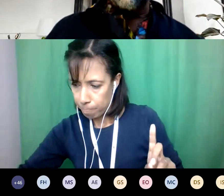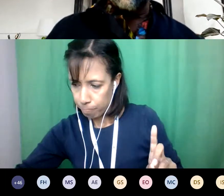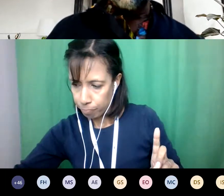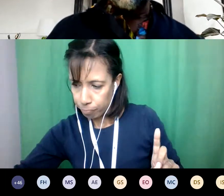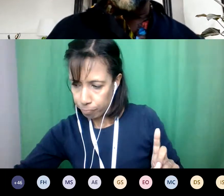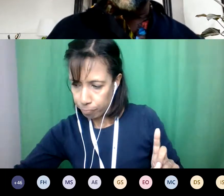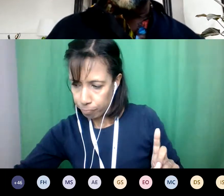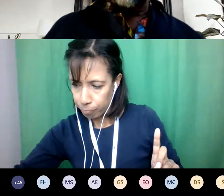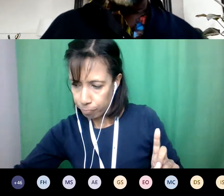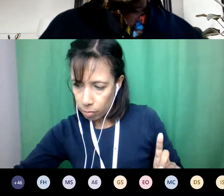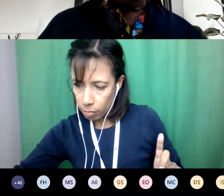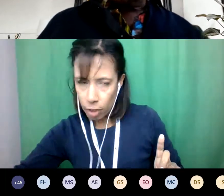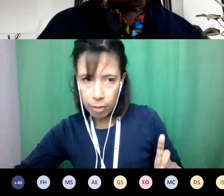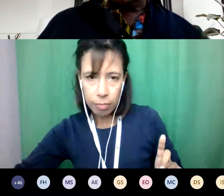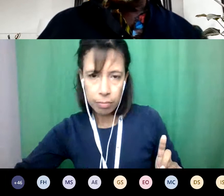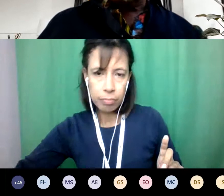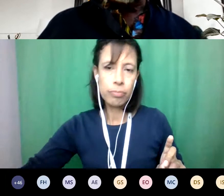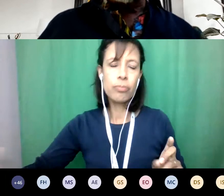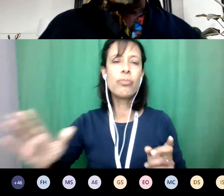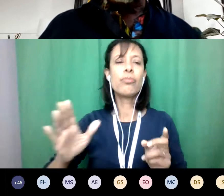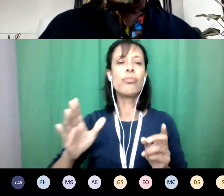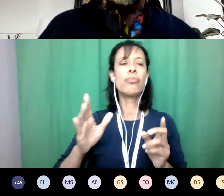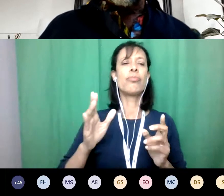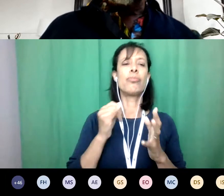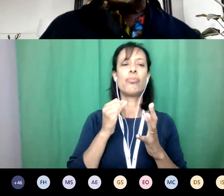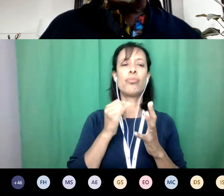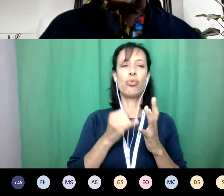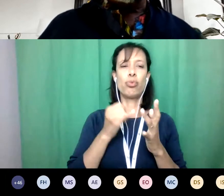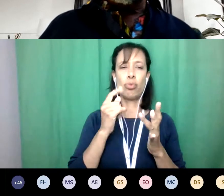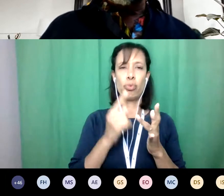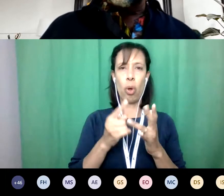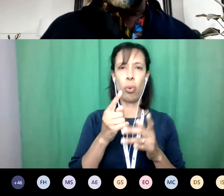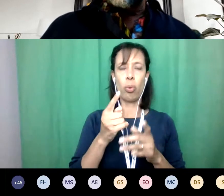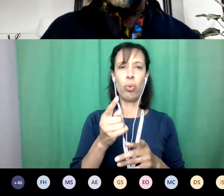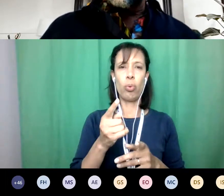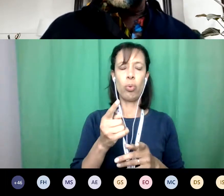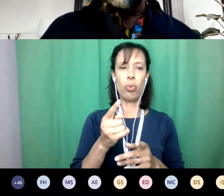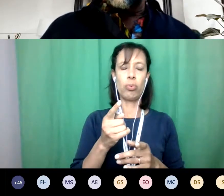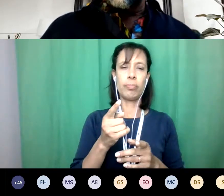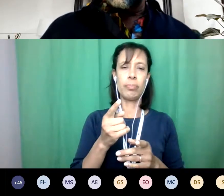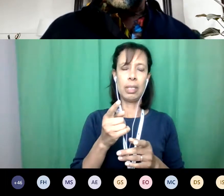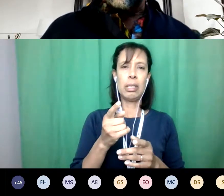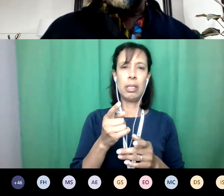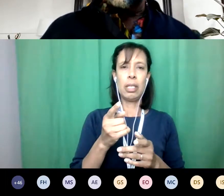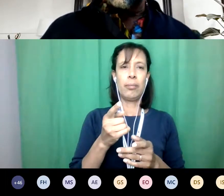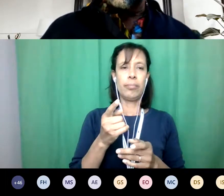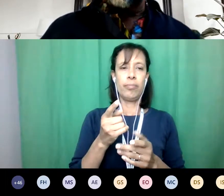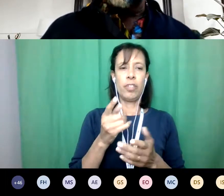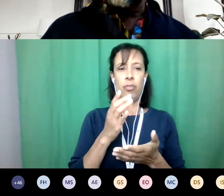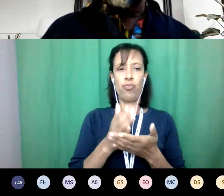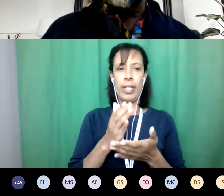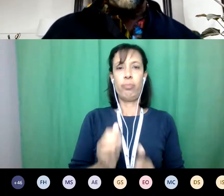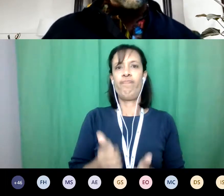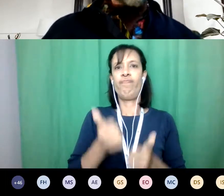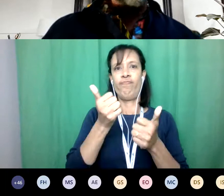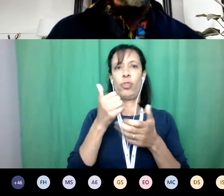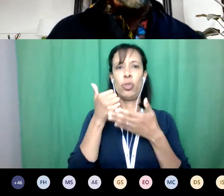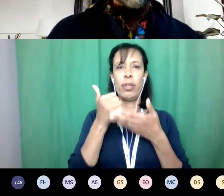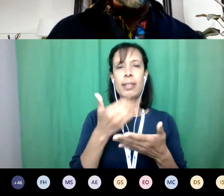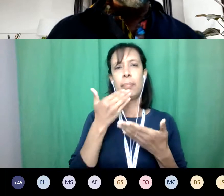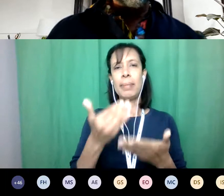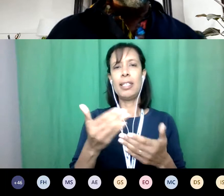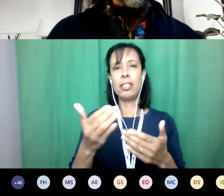set up your phone so it works for you in that way. If you want some advice, you can sort this